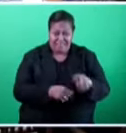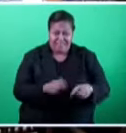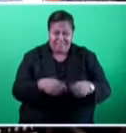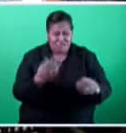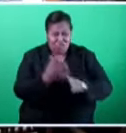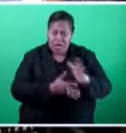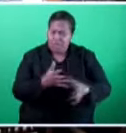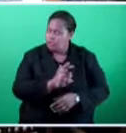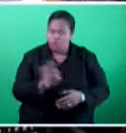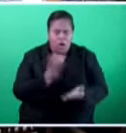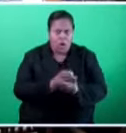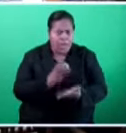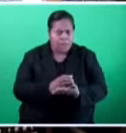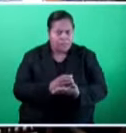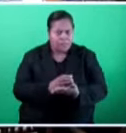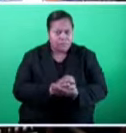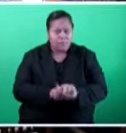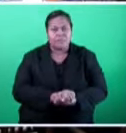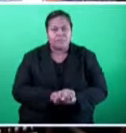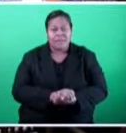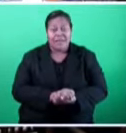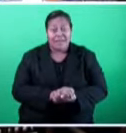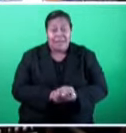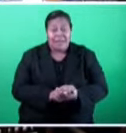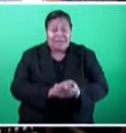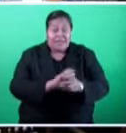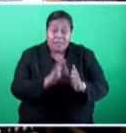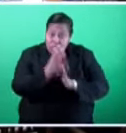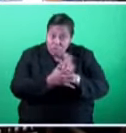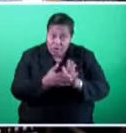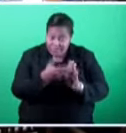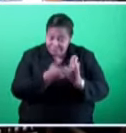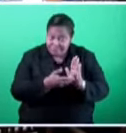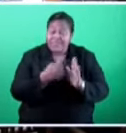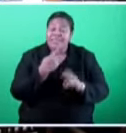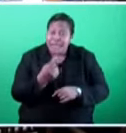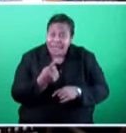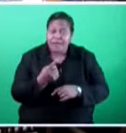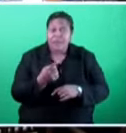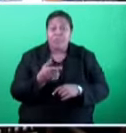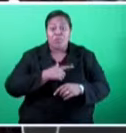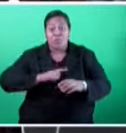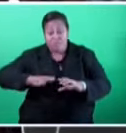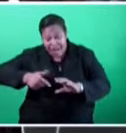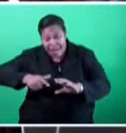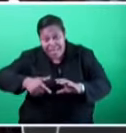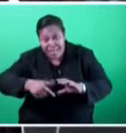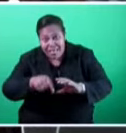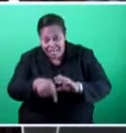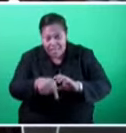says that because of mining, there is an effect on the flora and fauna in that area. Mr.